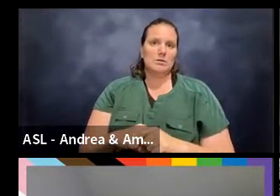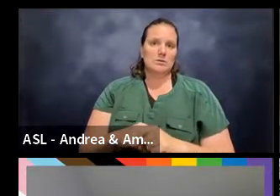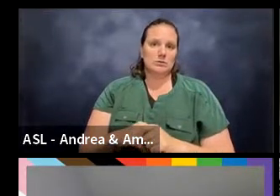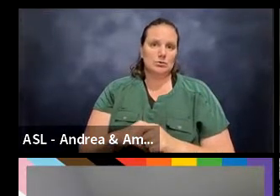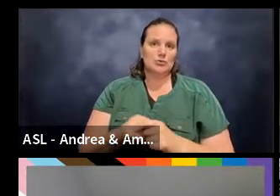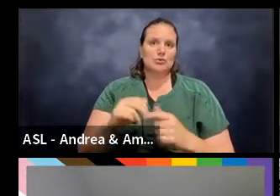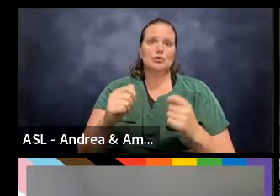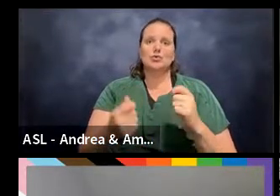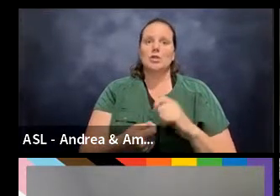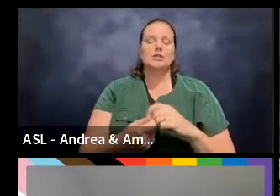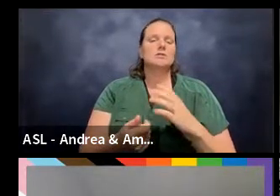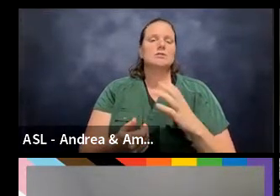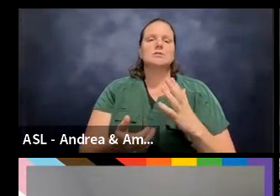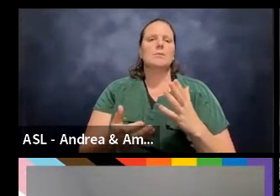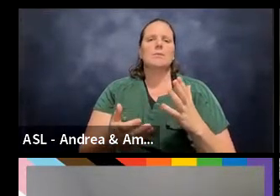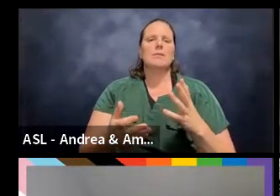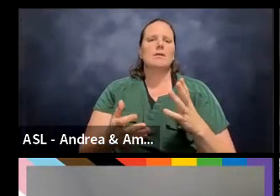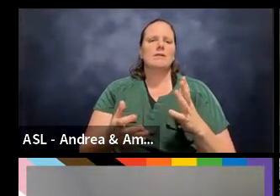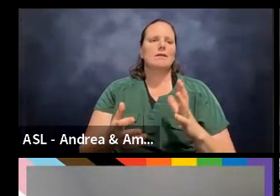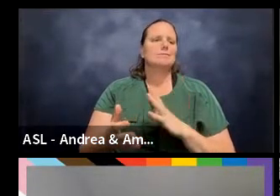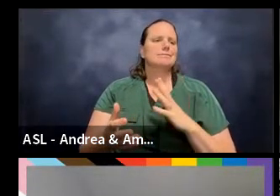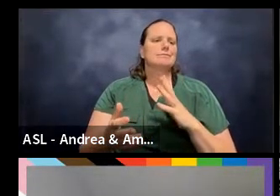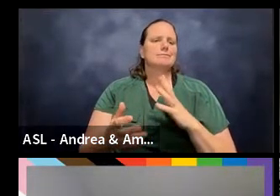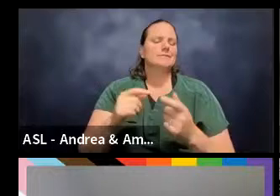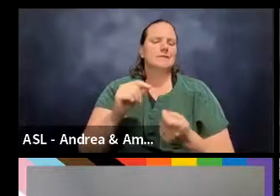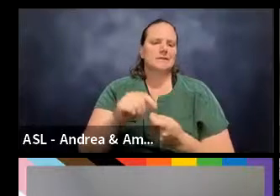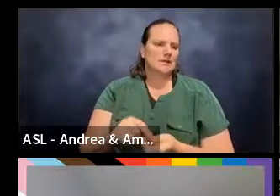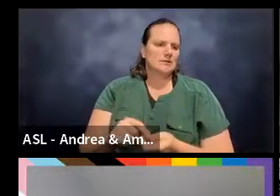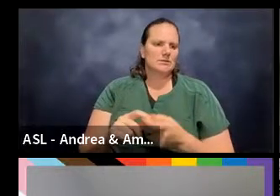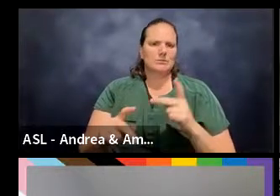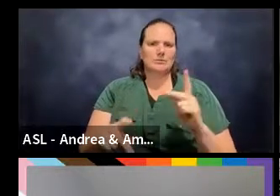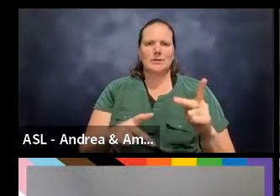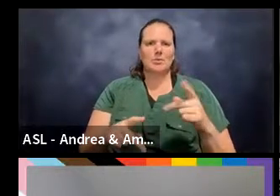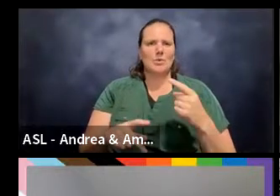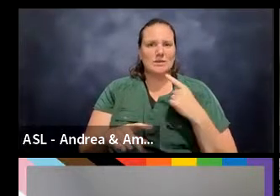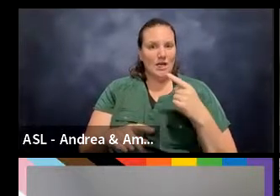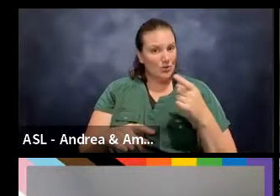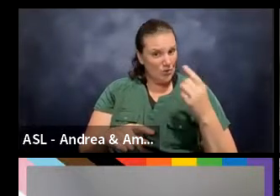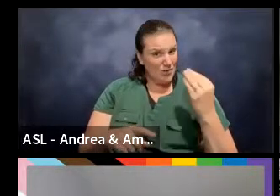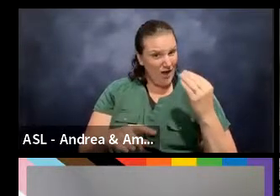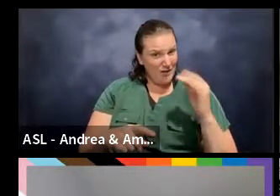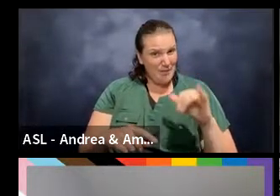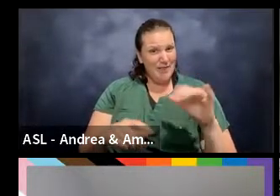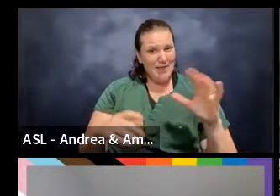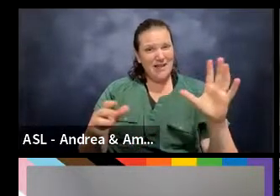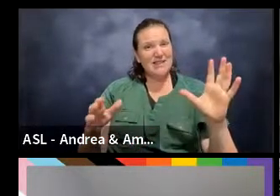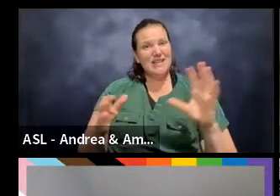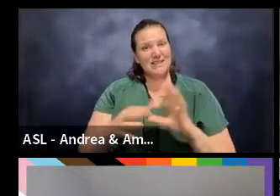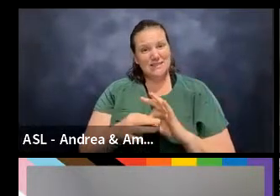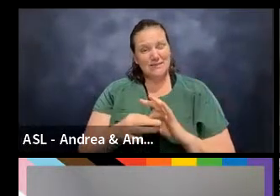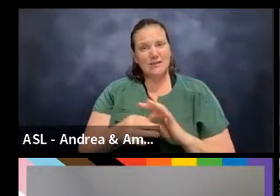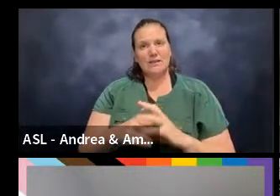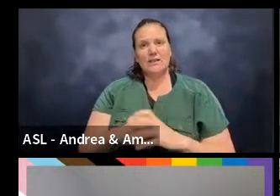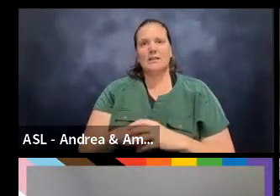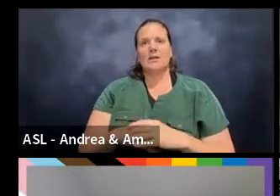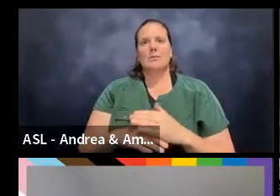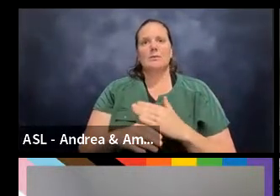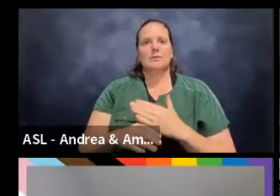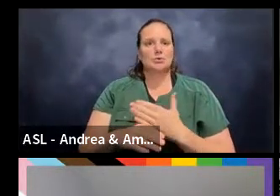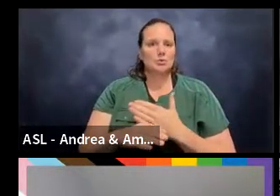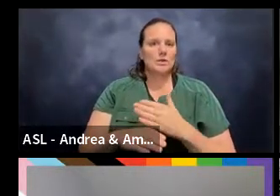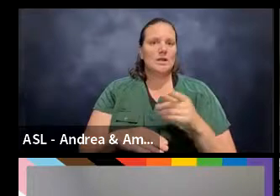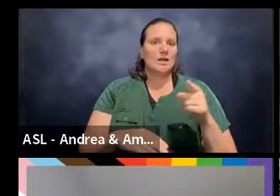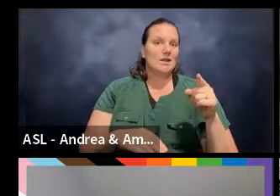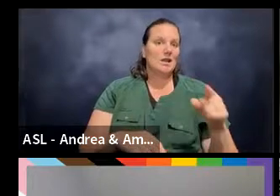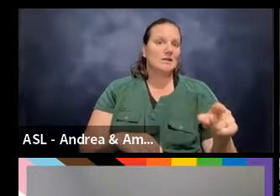will be some of the finer design details where folks will tell us, have you thought about the connectivity between